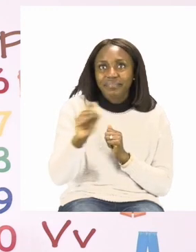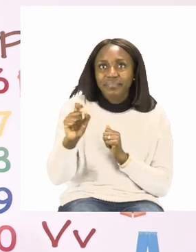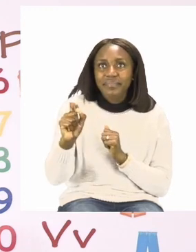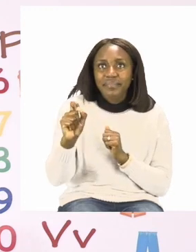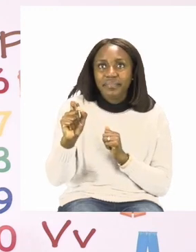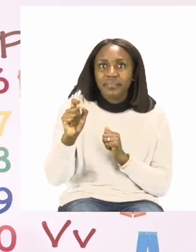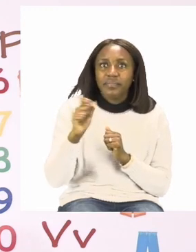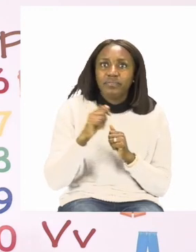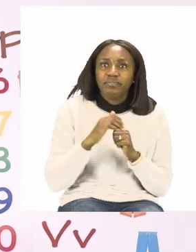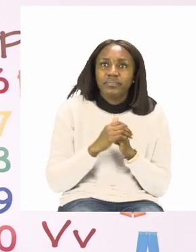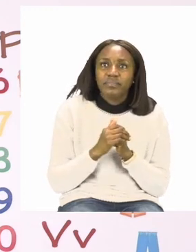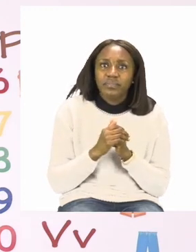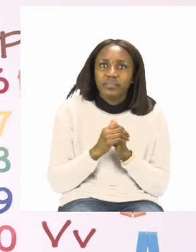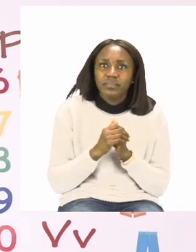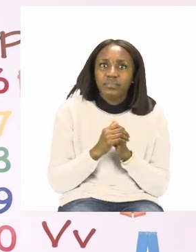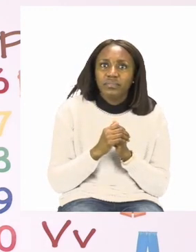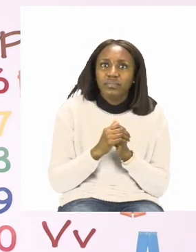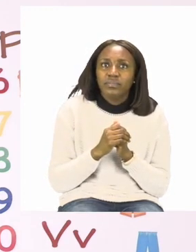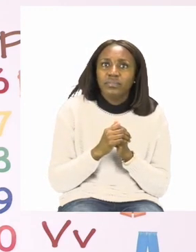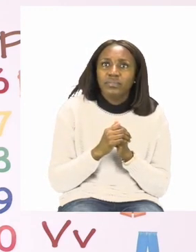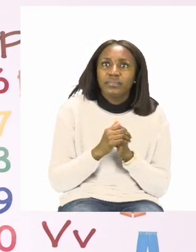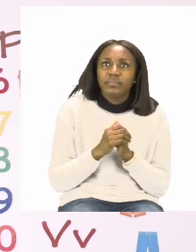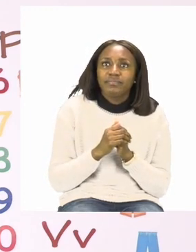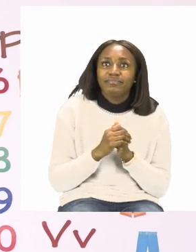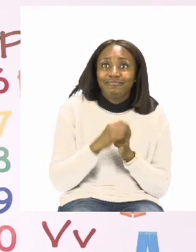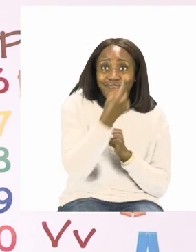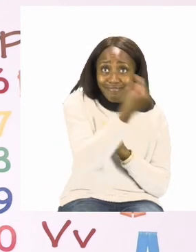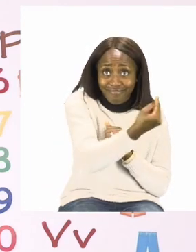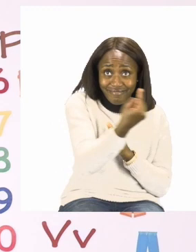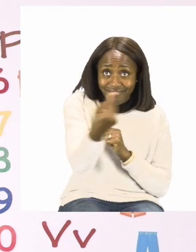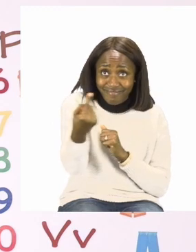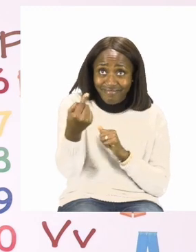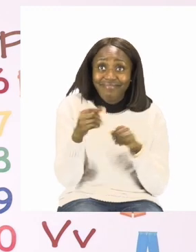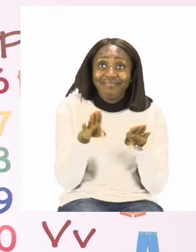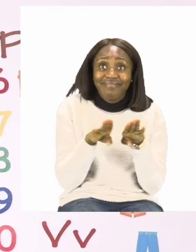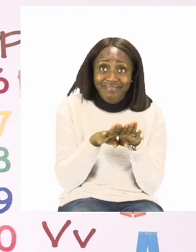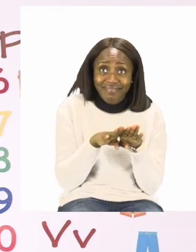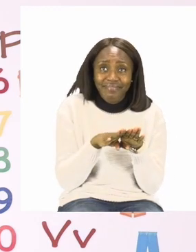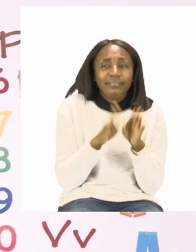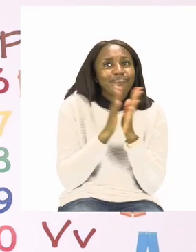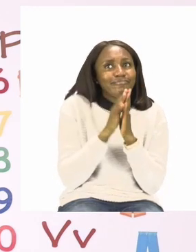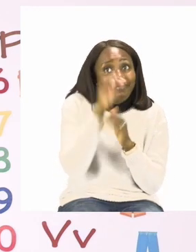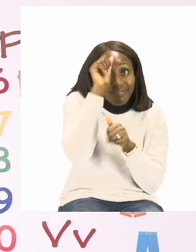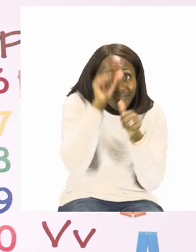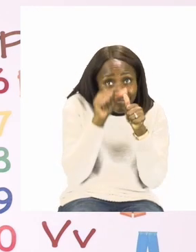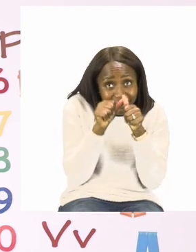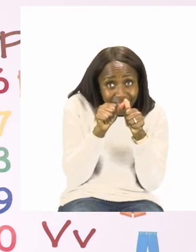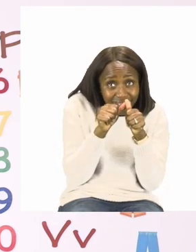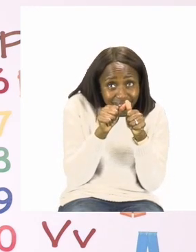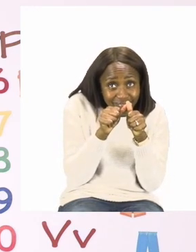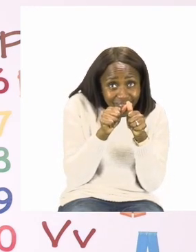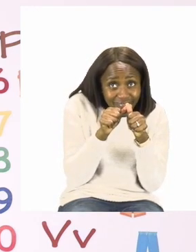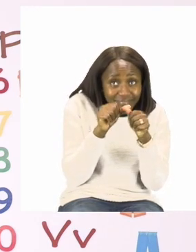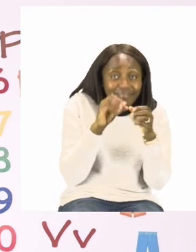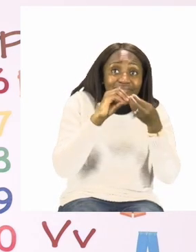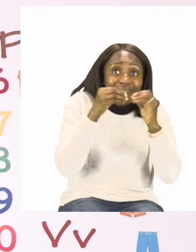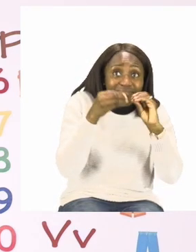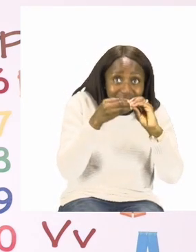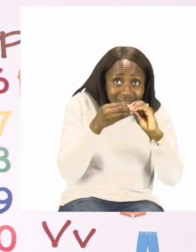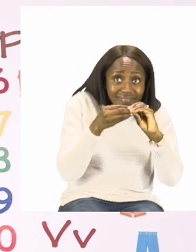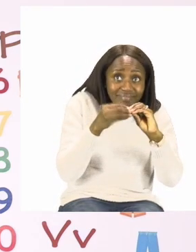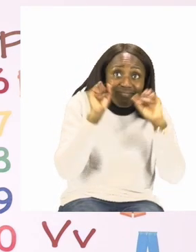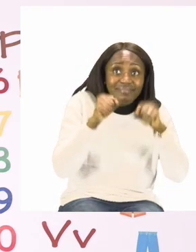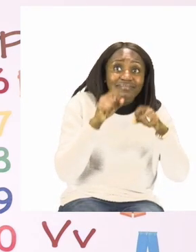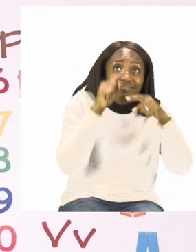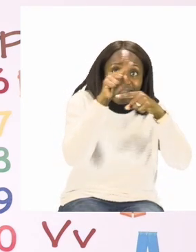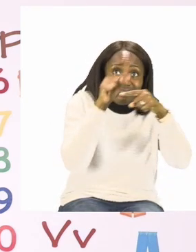The rest of them, boys and girls, you're going to do by yourselves. Now remember, even Steven has the numbers